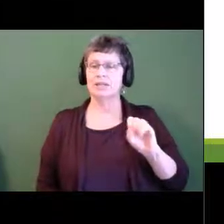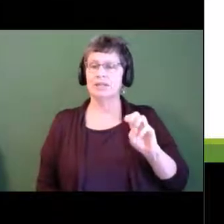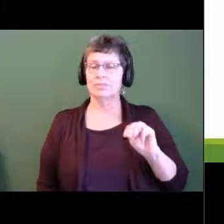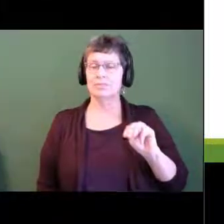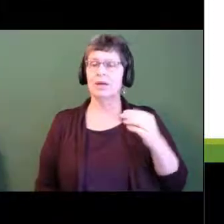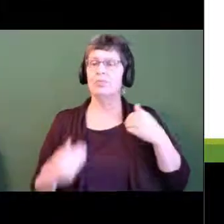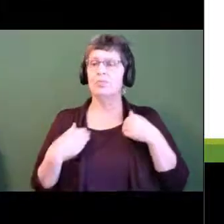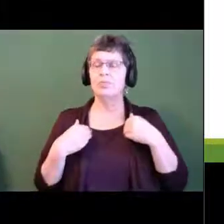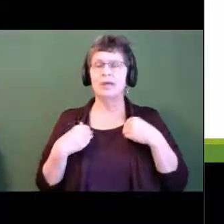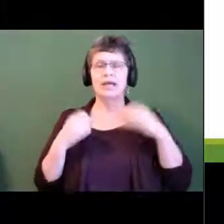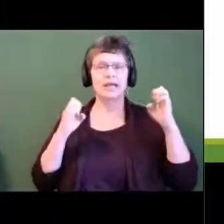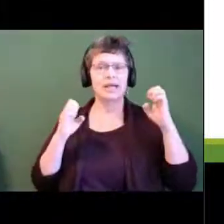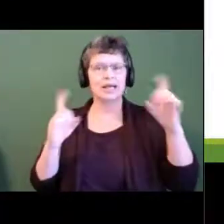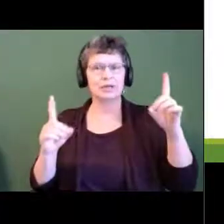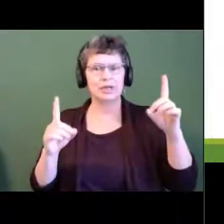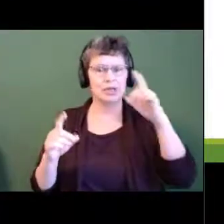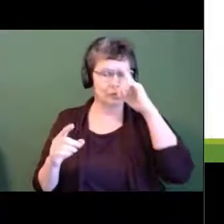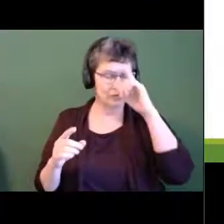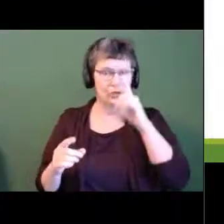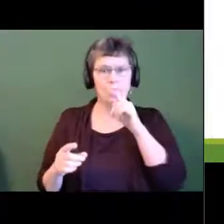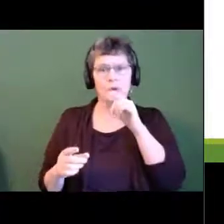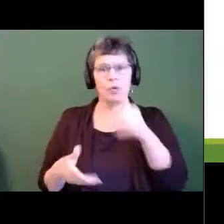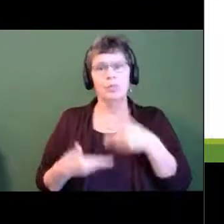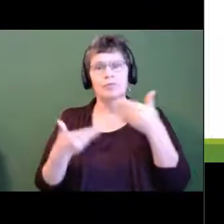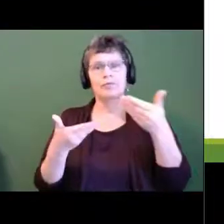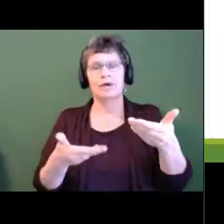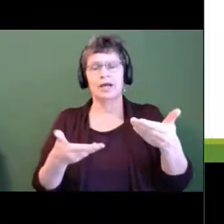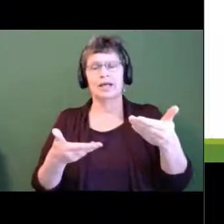ageism in acute care.